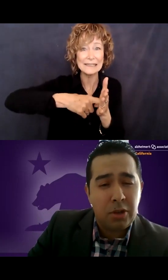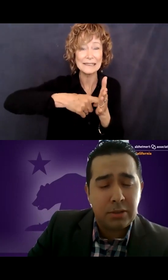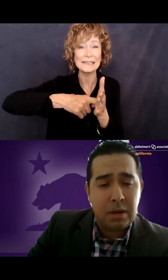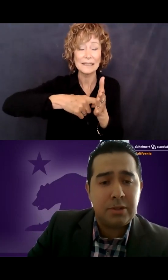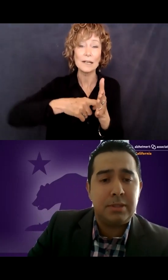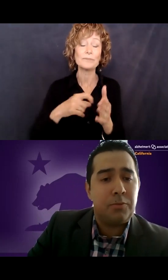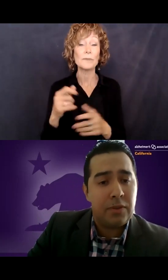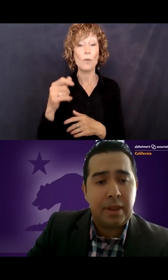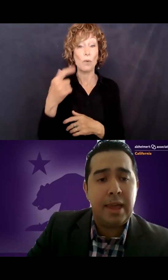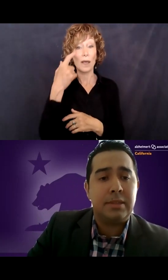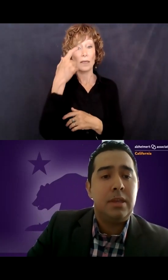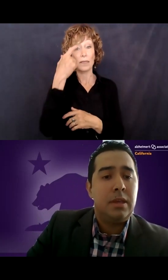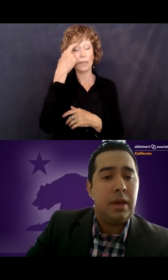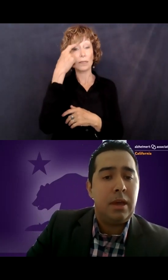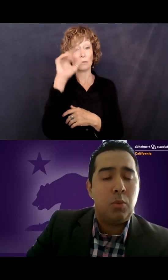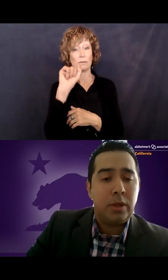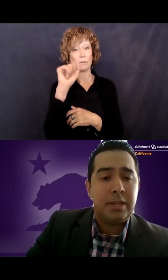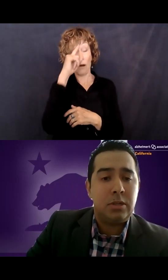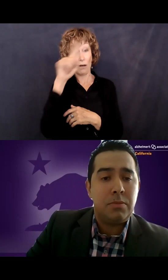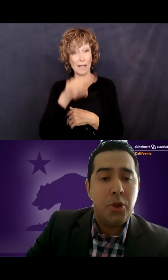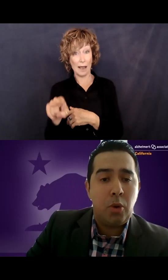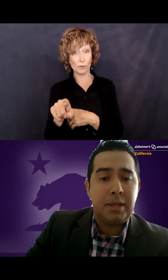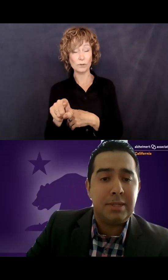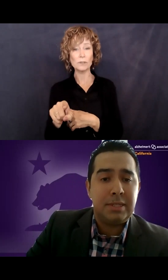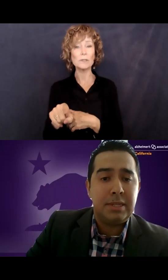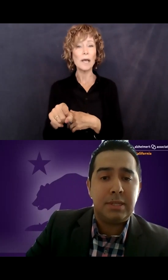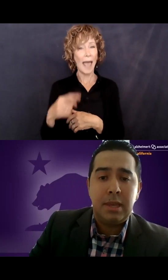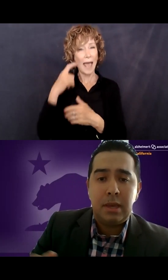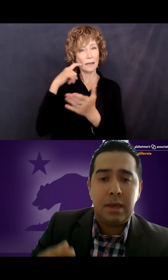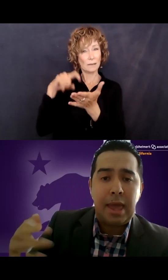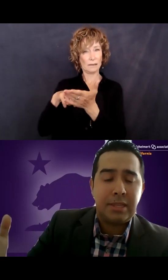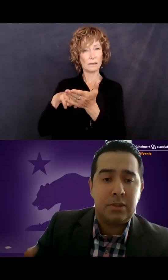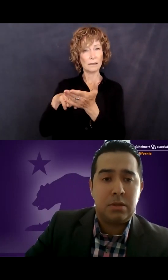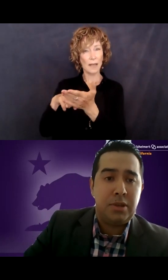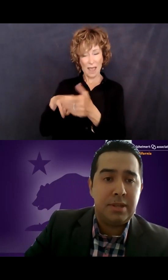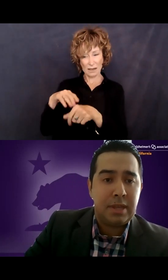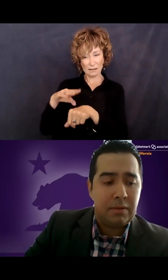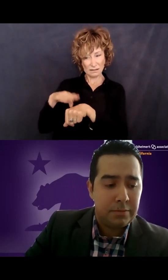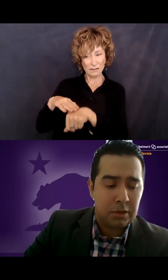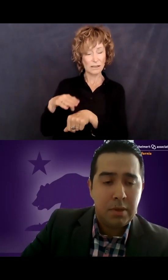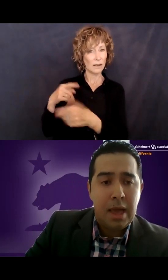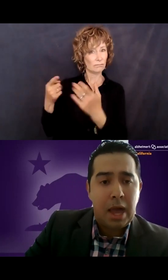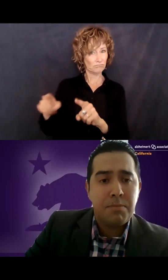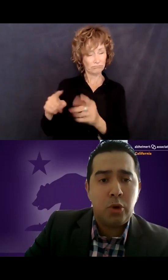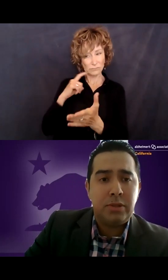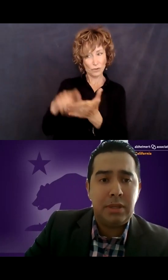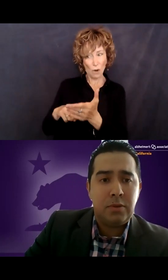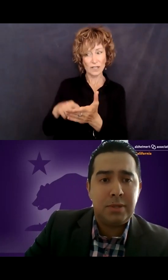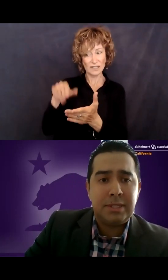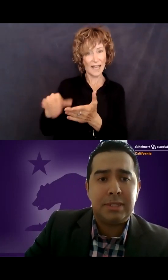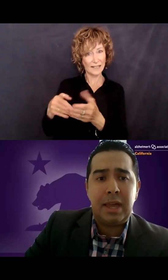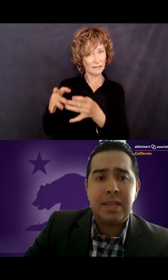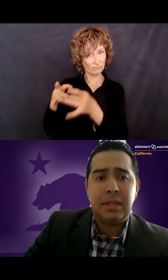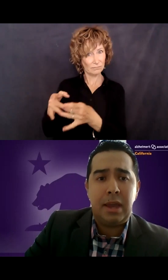when it comes to Alzheimer's, the red flags and what they should know about the disease as other communities have. So I'm going to leave